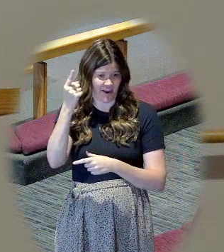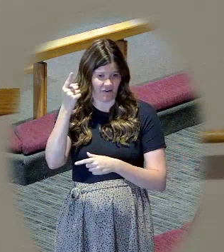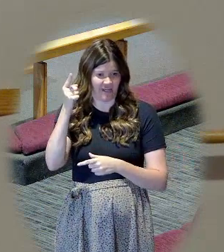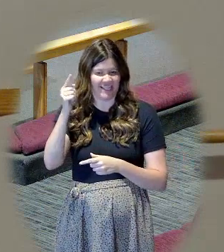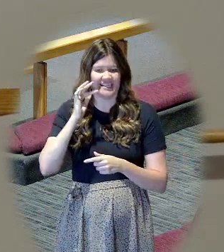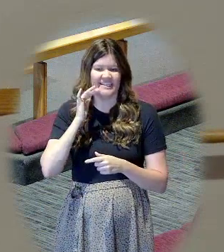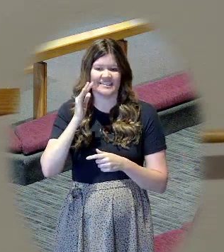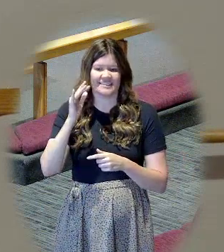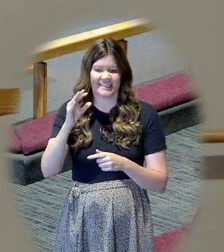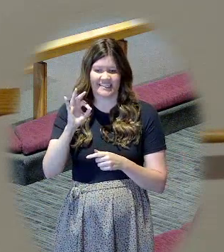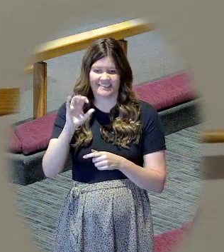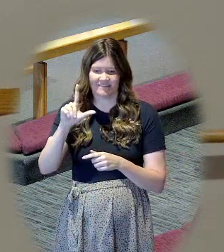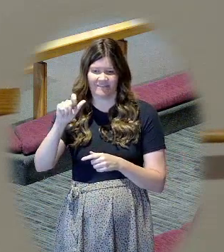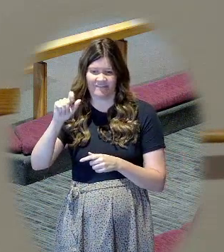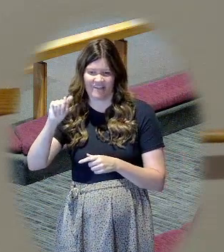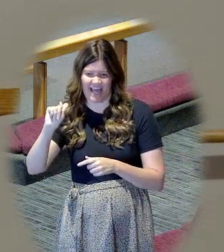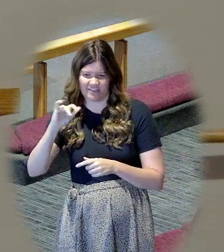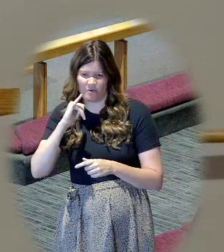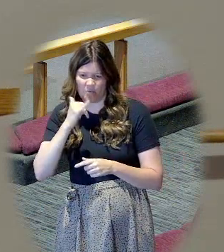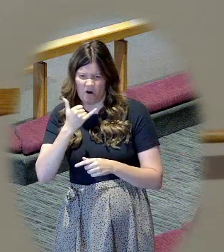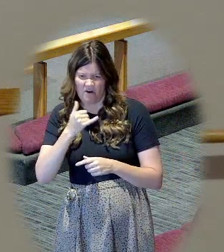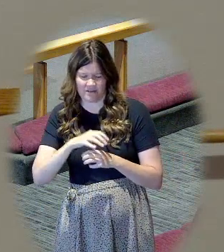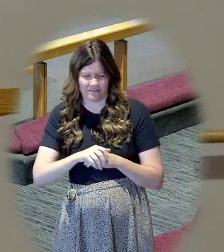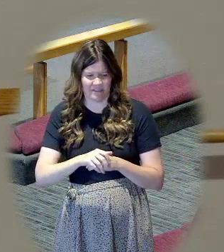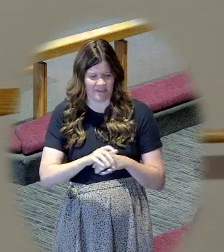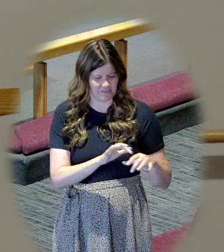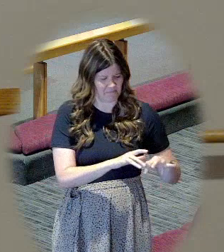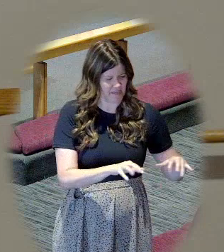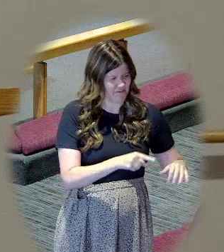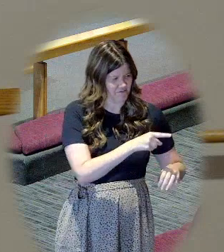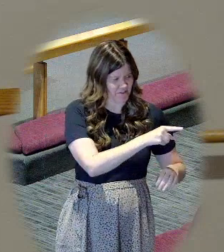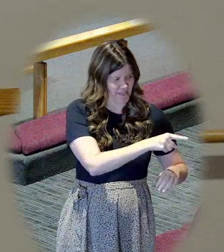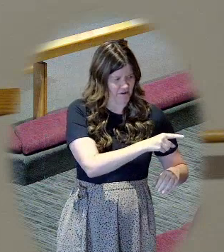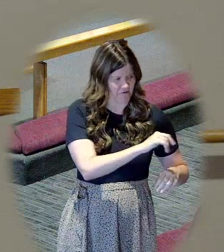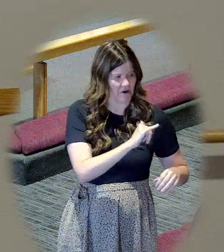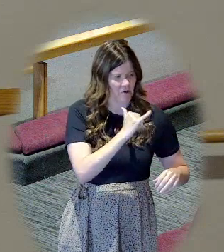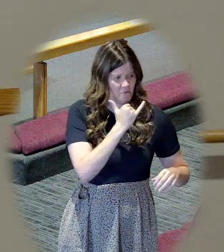The piano across the hall is out of tune.